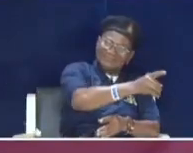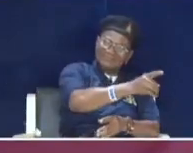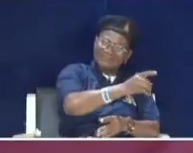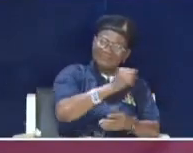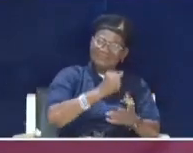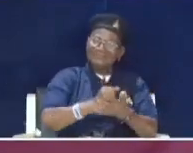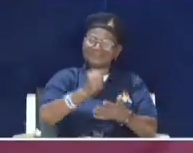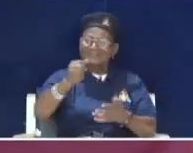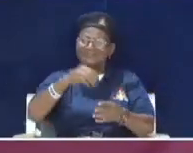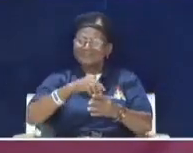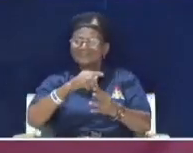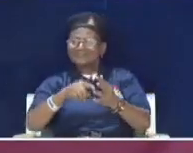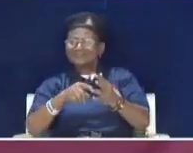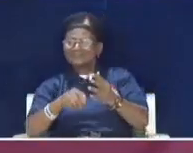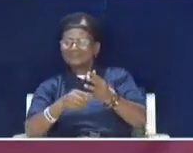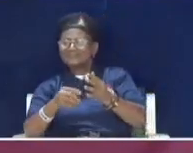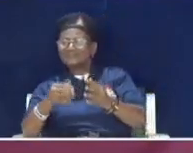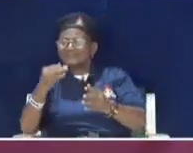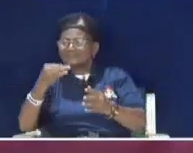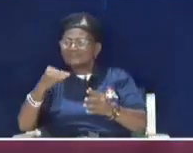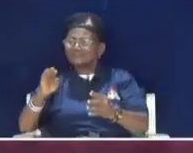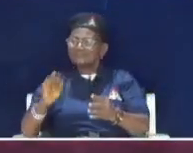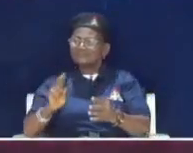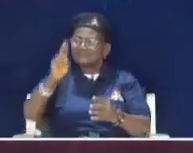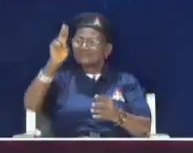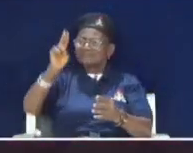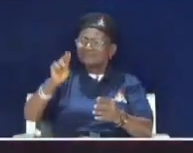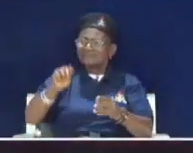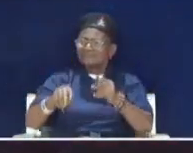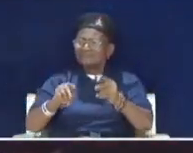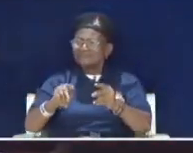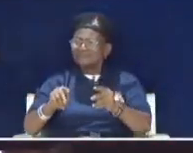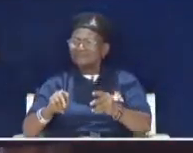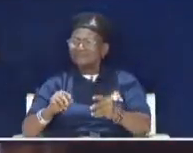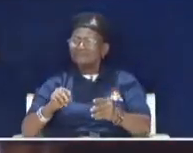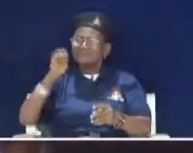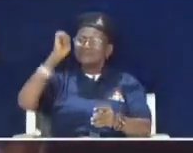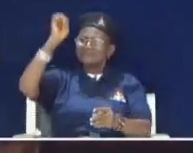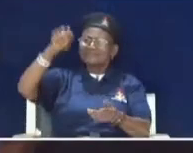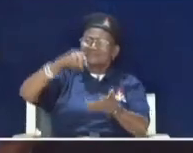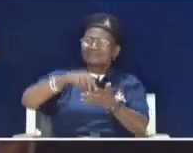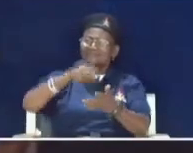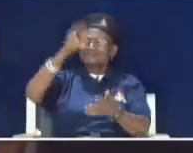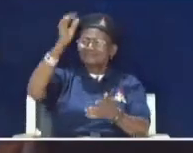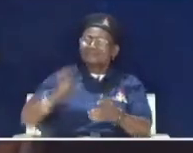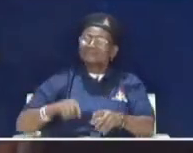In the midst of four horse brethren, he stands by you.